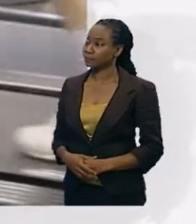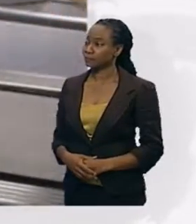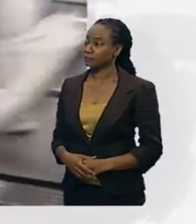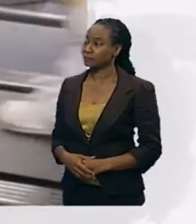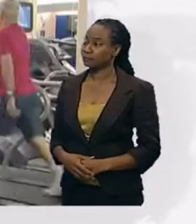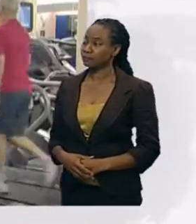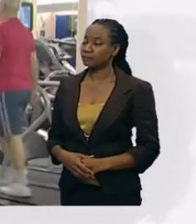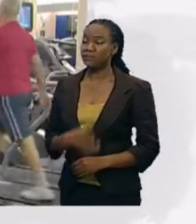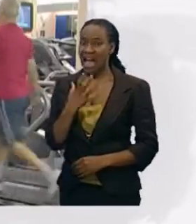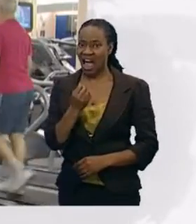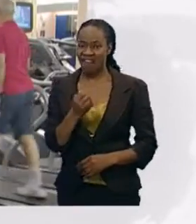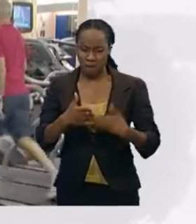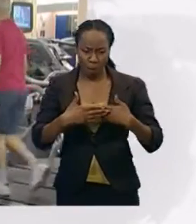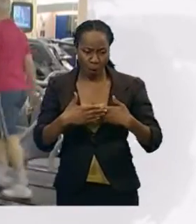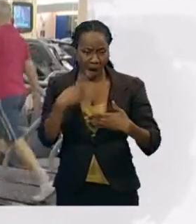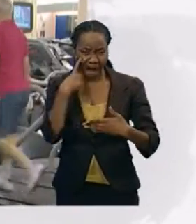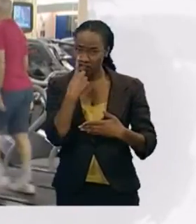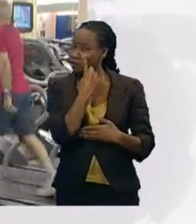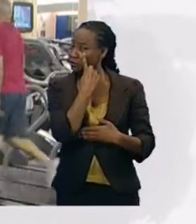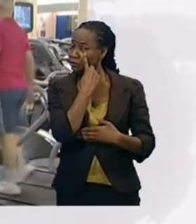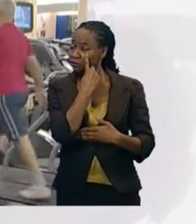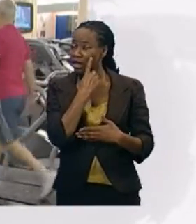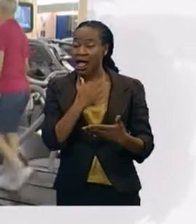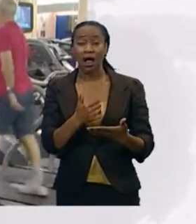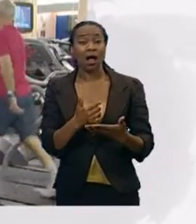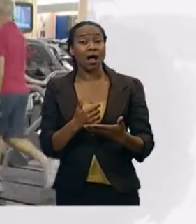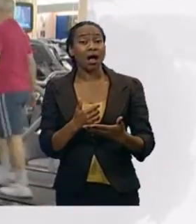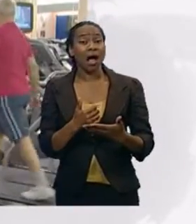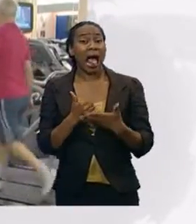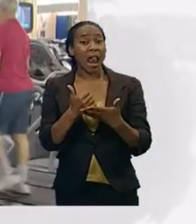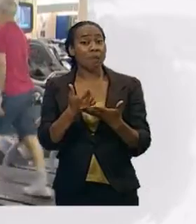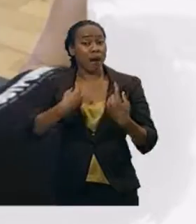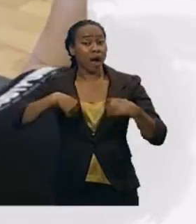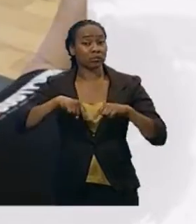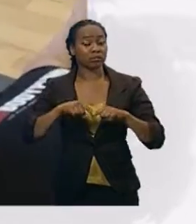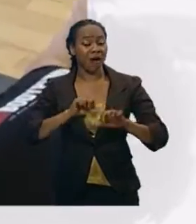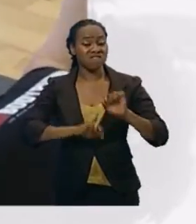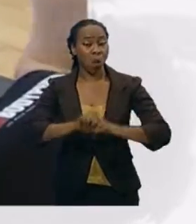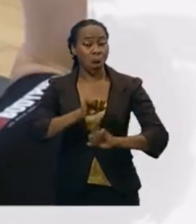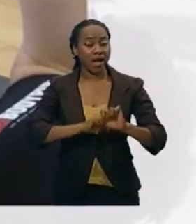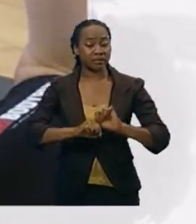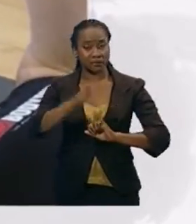There's growing evidence that we can take steps to help us avoid developing dementia.